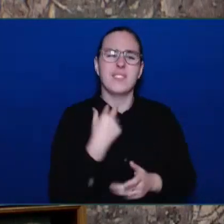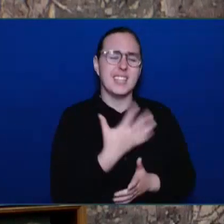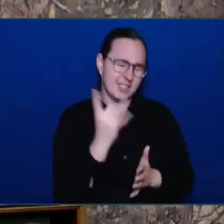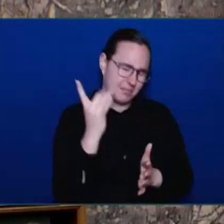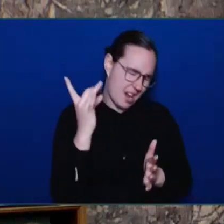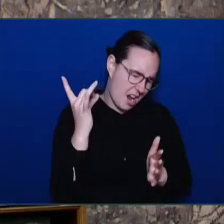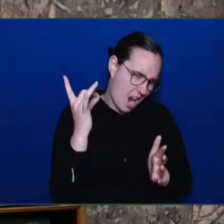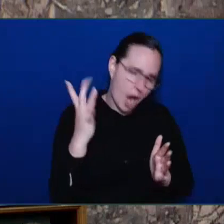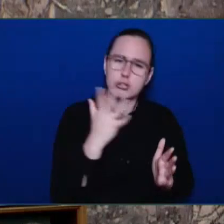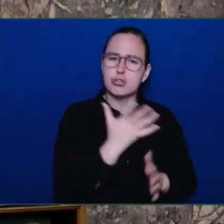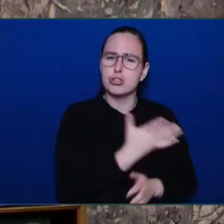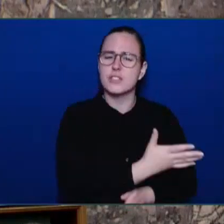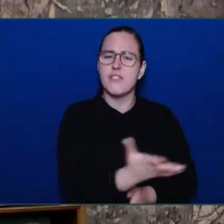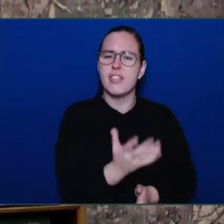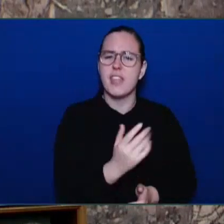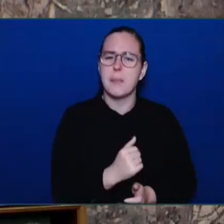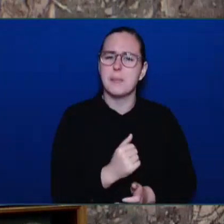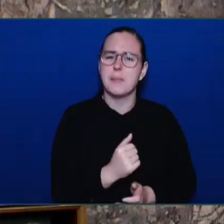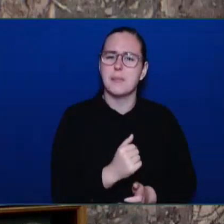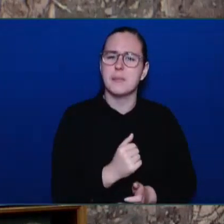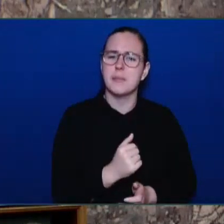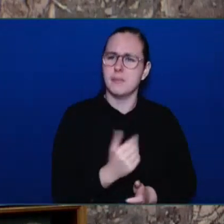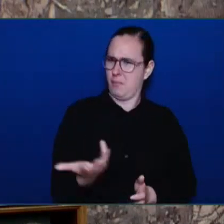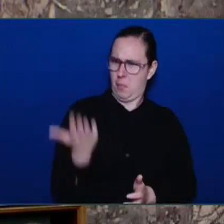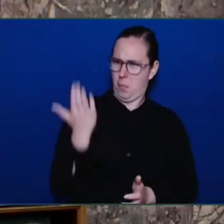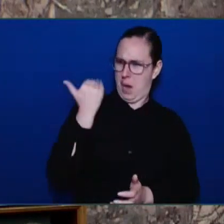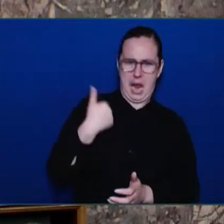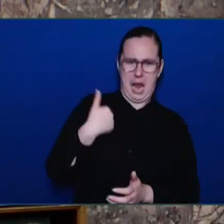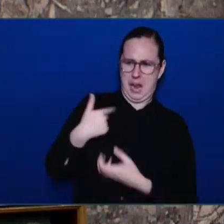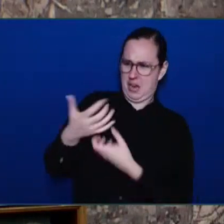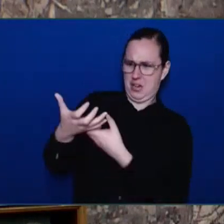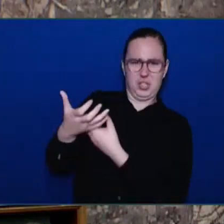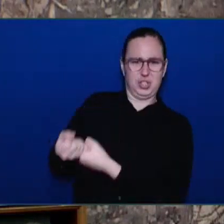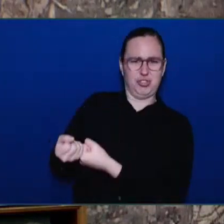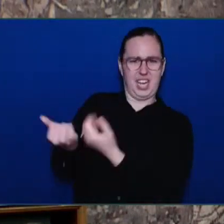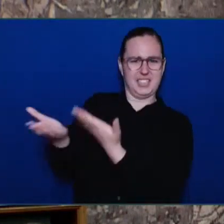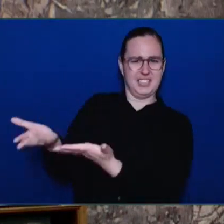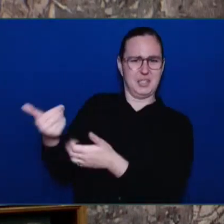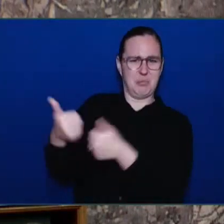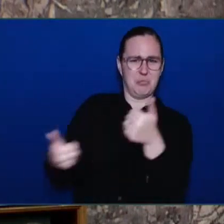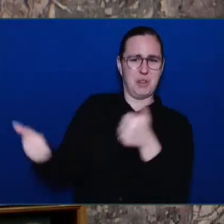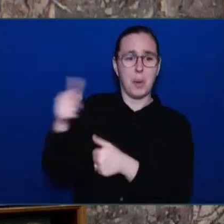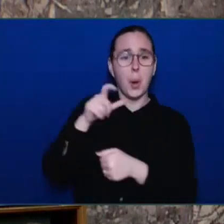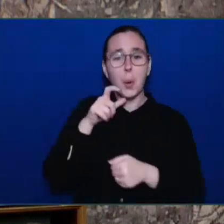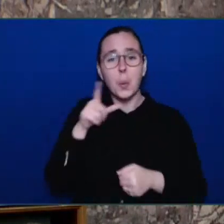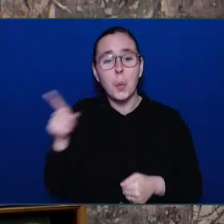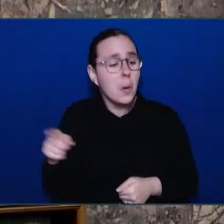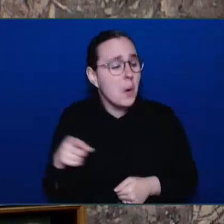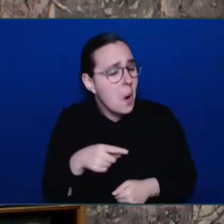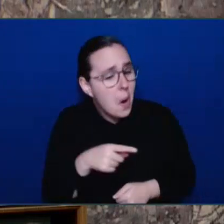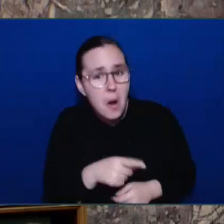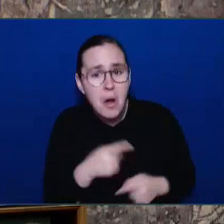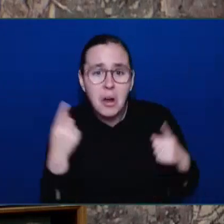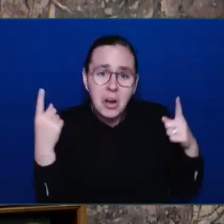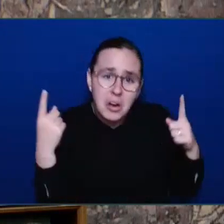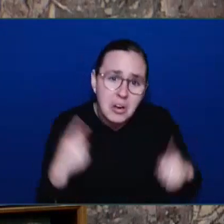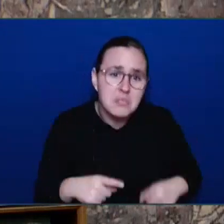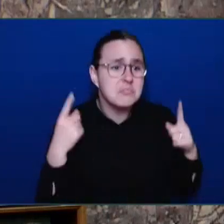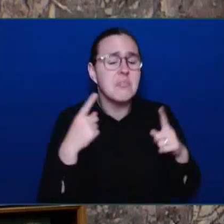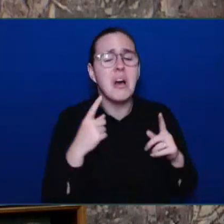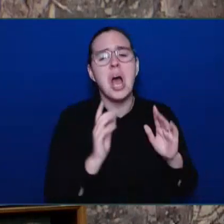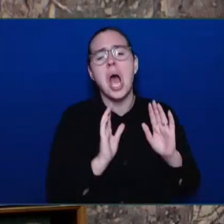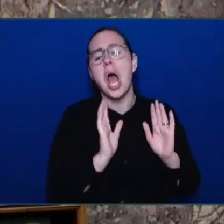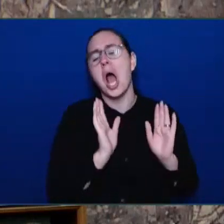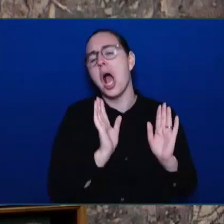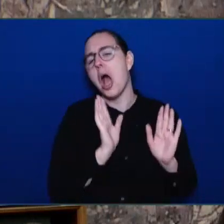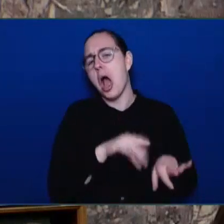this soft-on-crime premier when he's delayed action and played politics at the expense of something so as important as